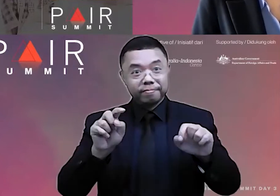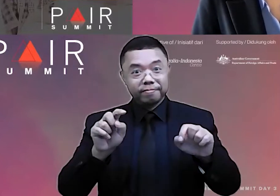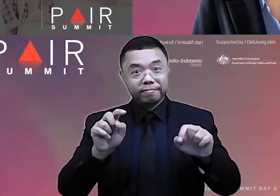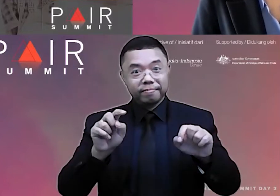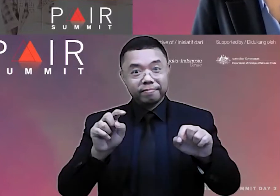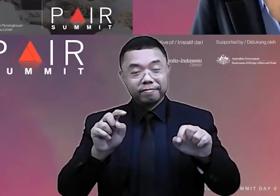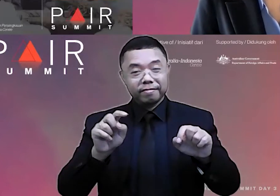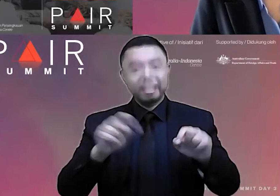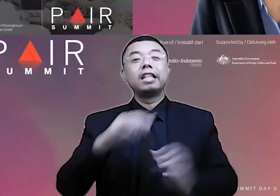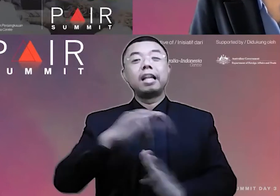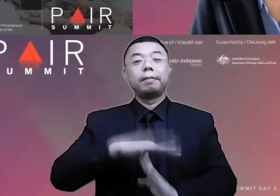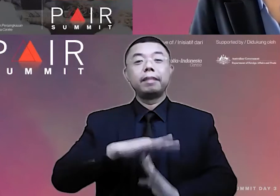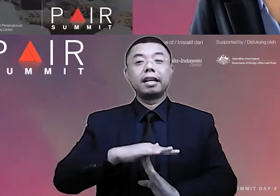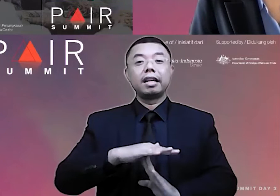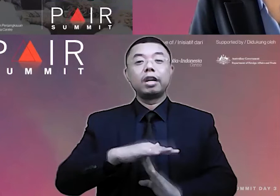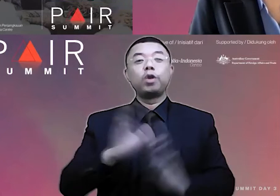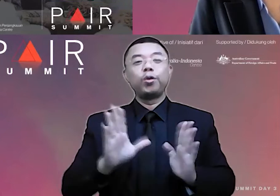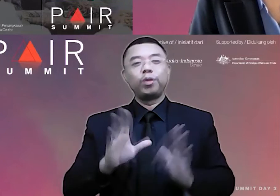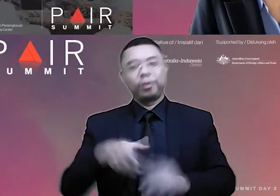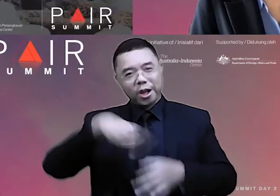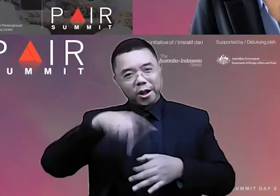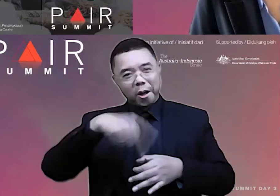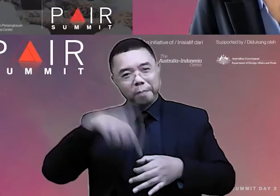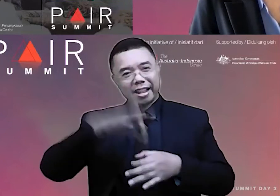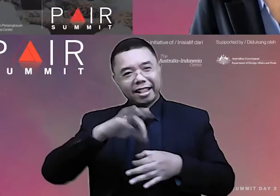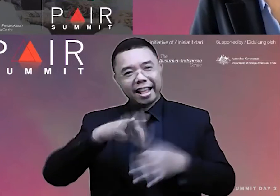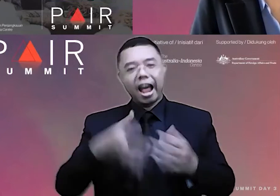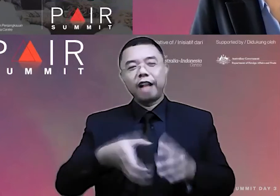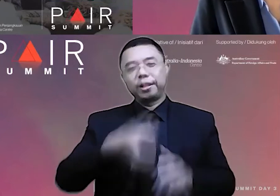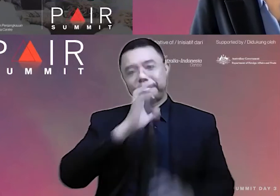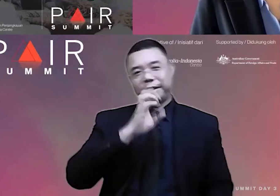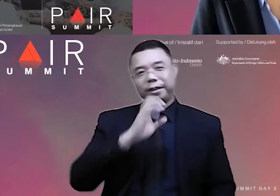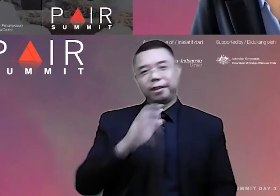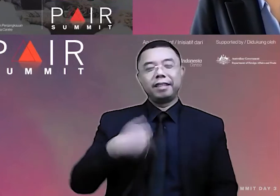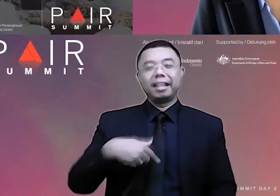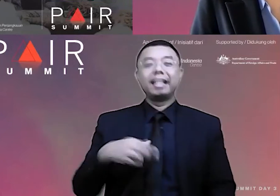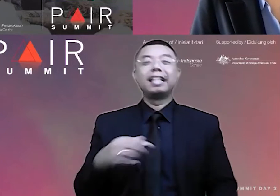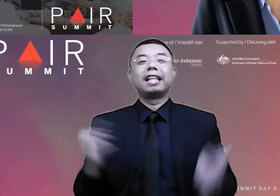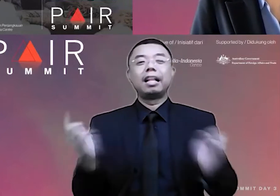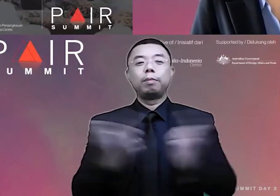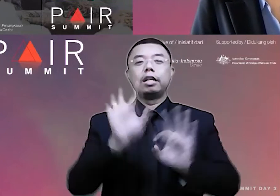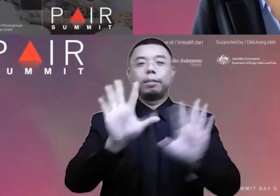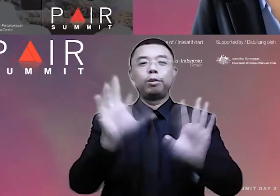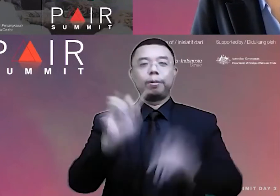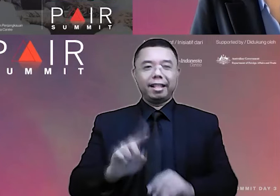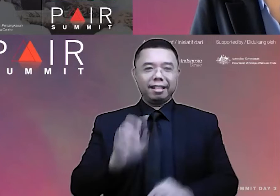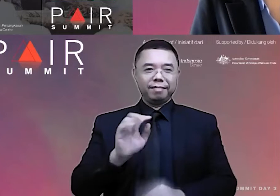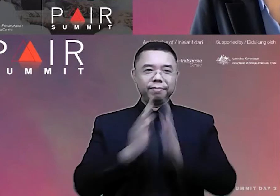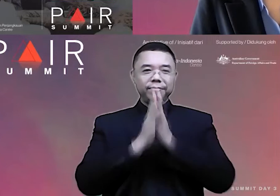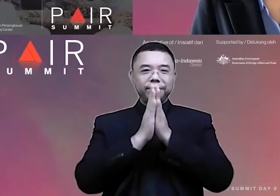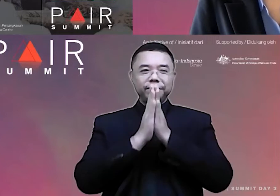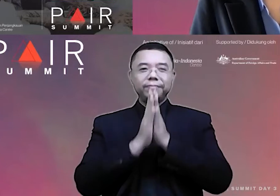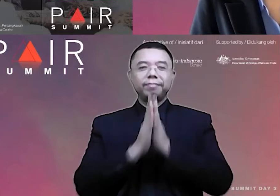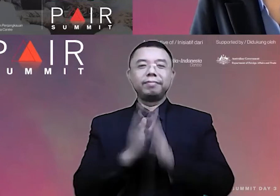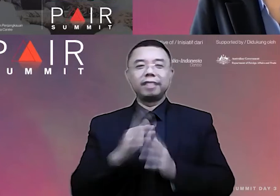or tea or a drink of water, and join us again in about 10 minutes, and we'll have a look at that impossible question. Thanks so